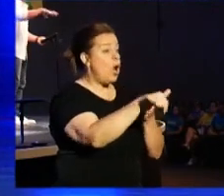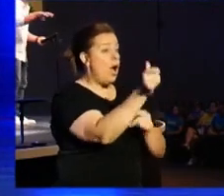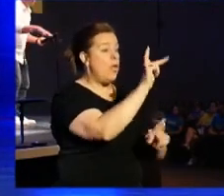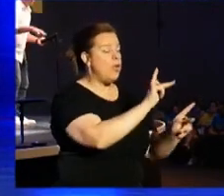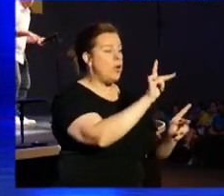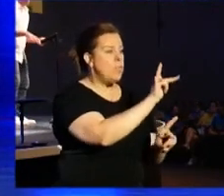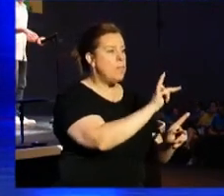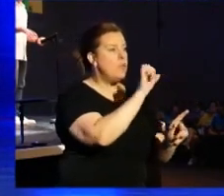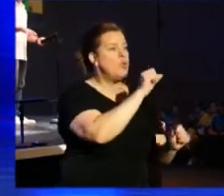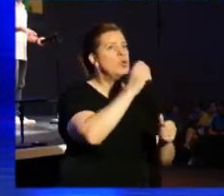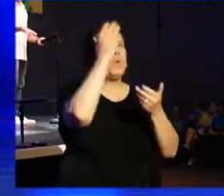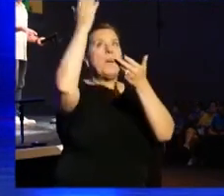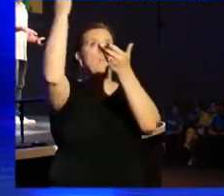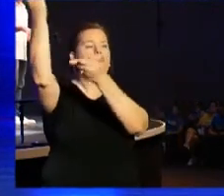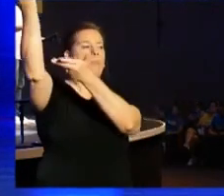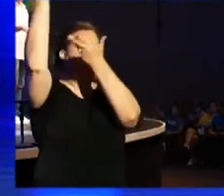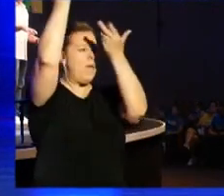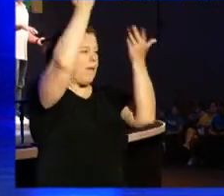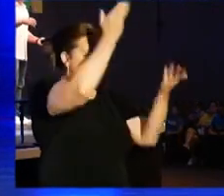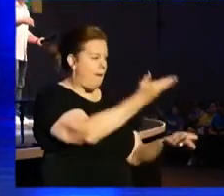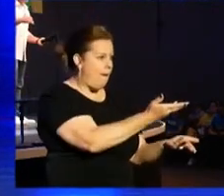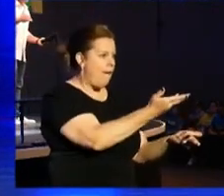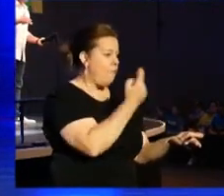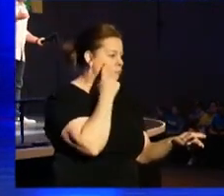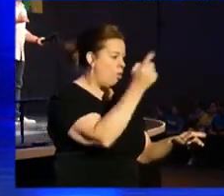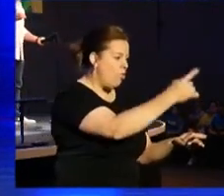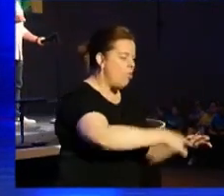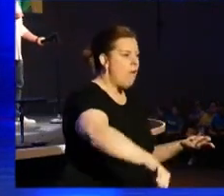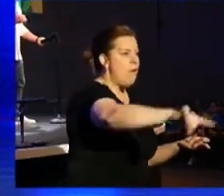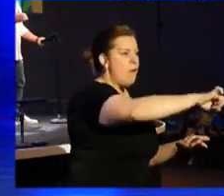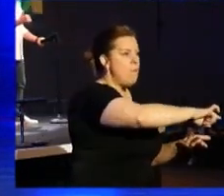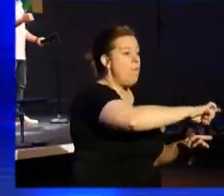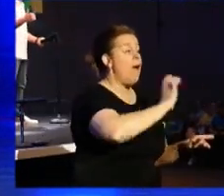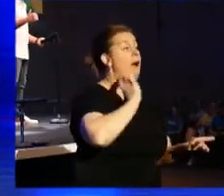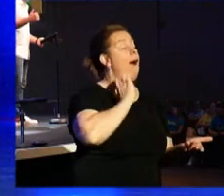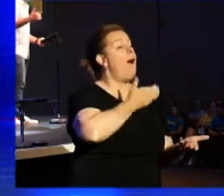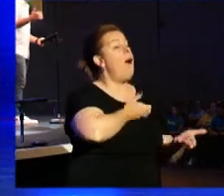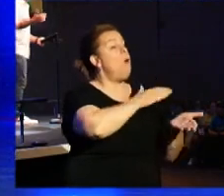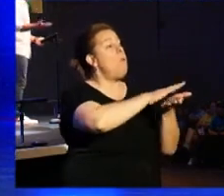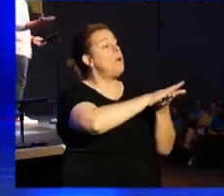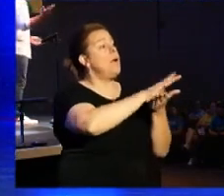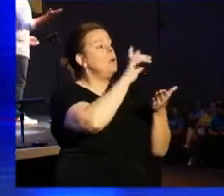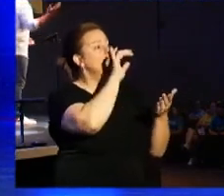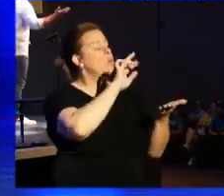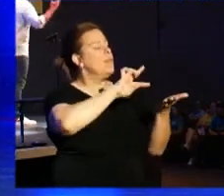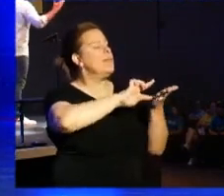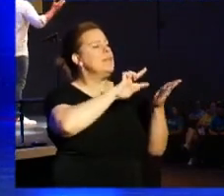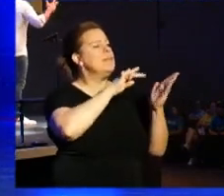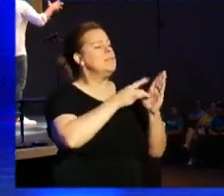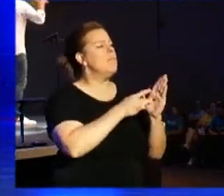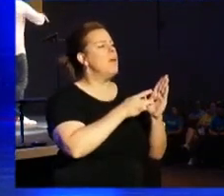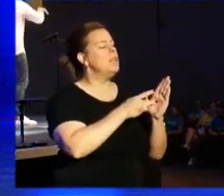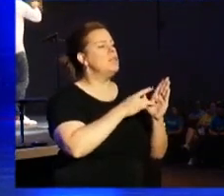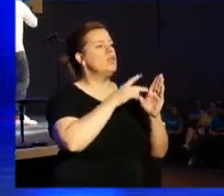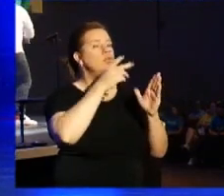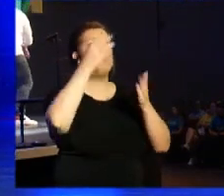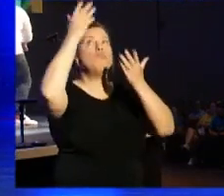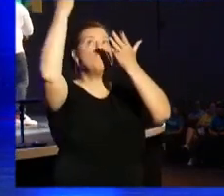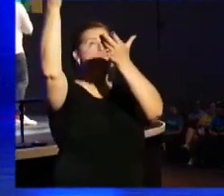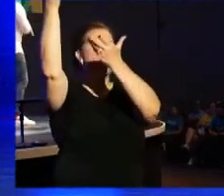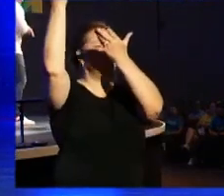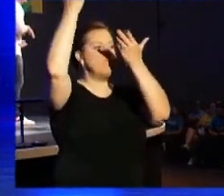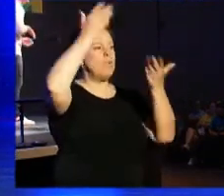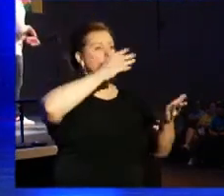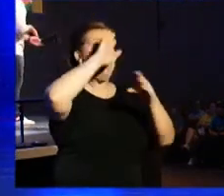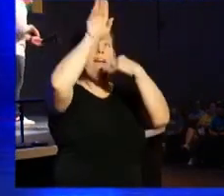to a broken world. Our kindness is meant to do so much more than lift the world up. It's meant to bring heaven down.